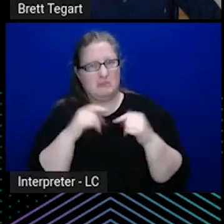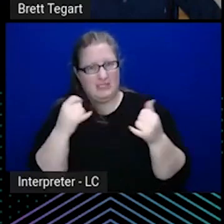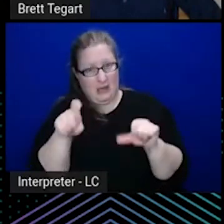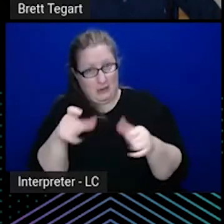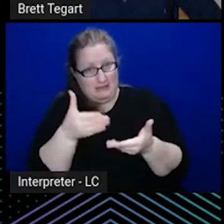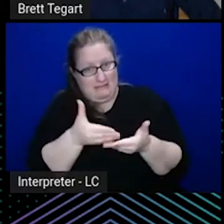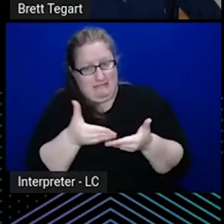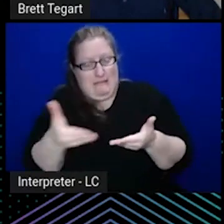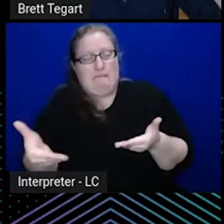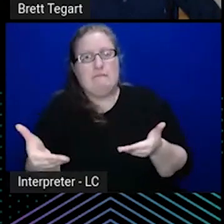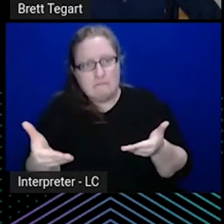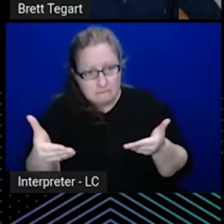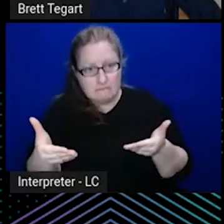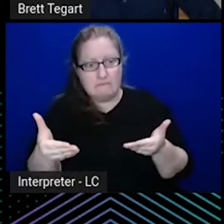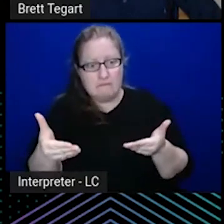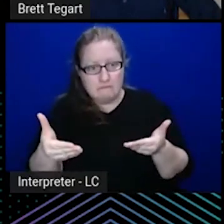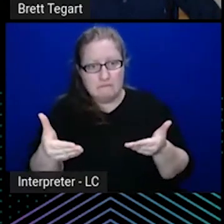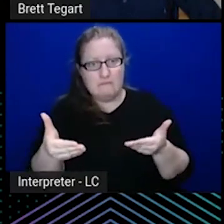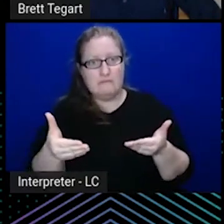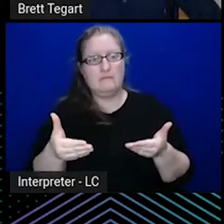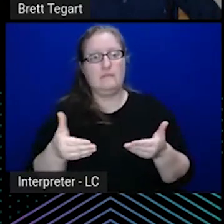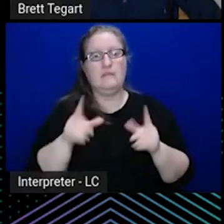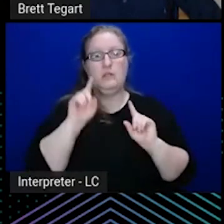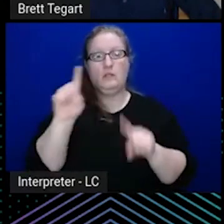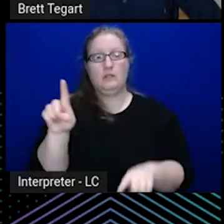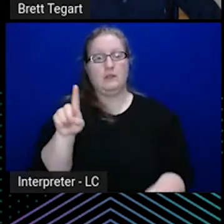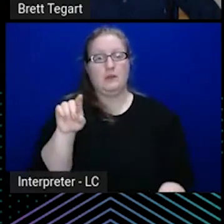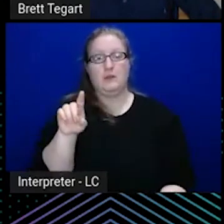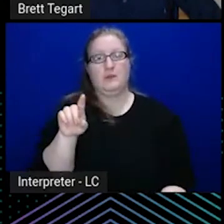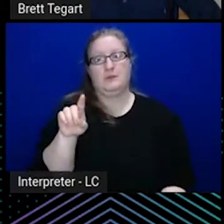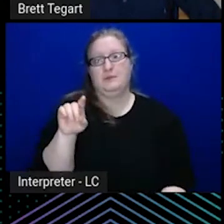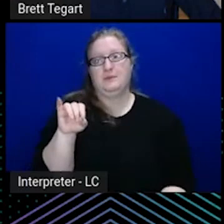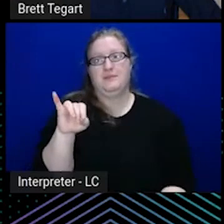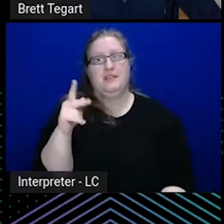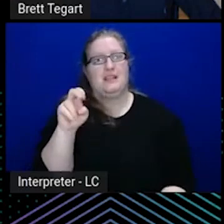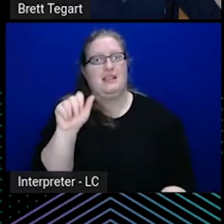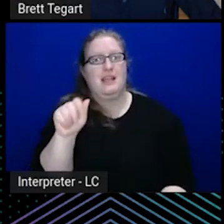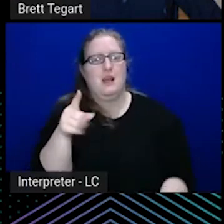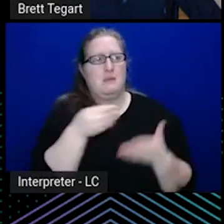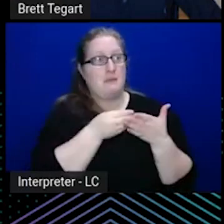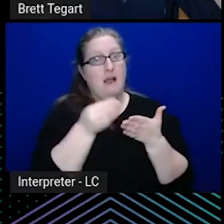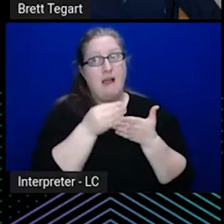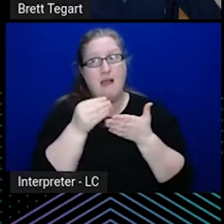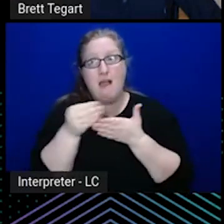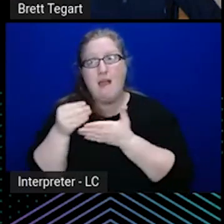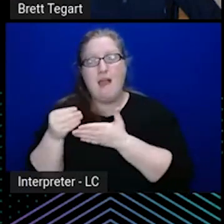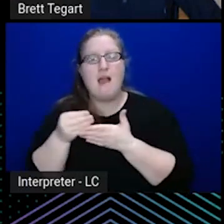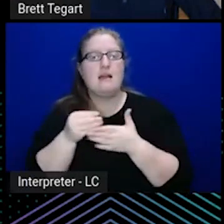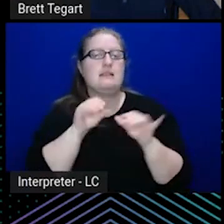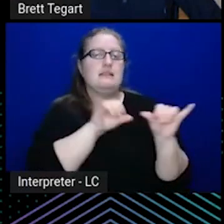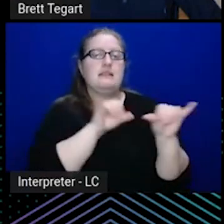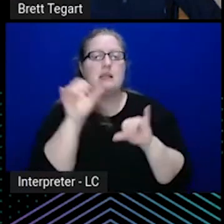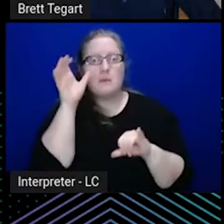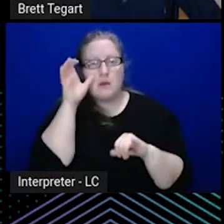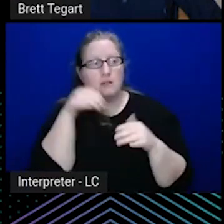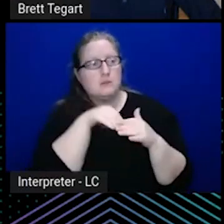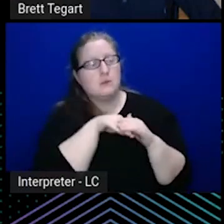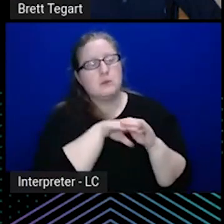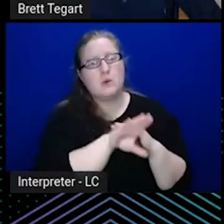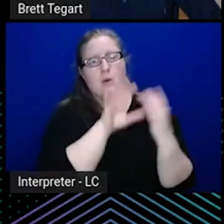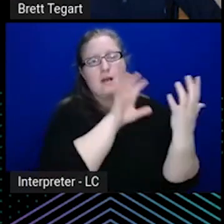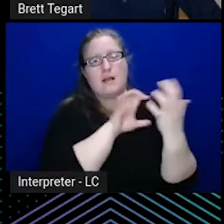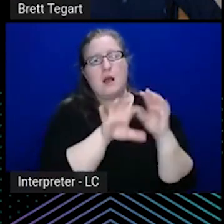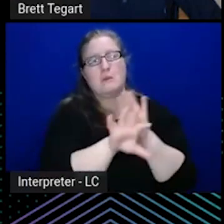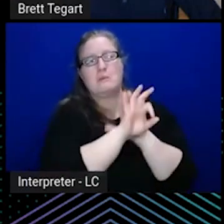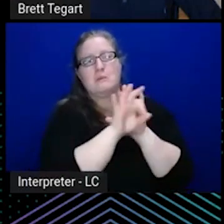equipment. You go to IKEA, you buy all the stuff, you put in the apartment. Similar analogy to go into the cloud and choosing all the resources